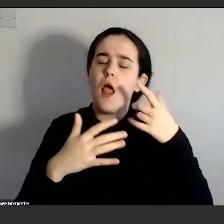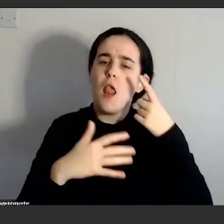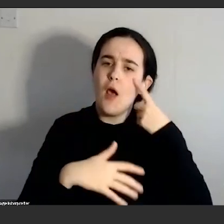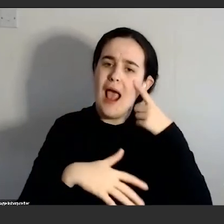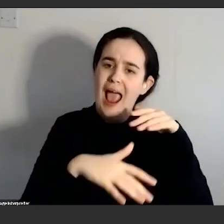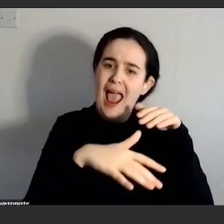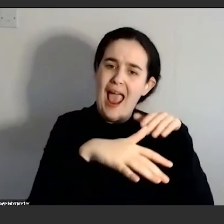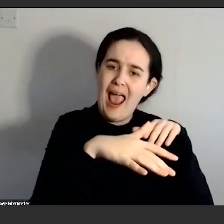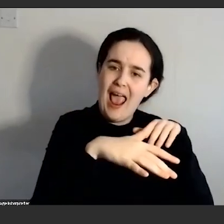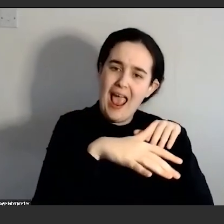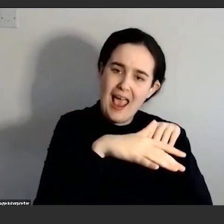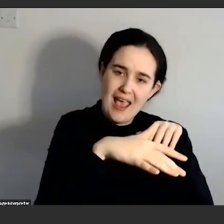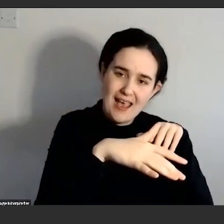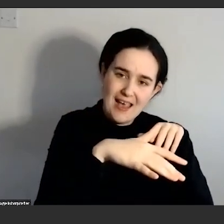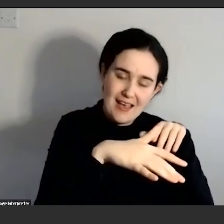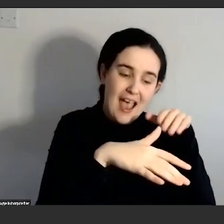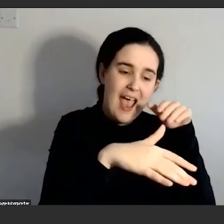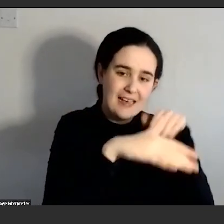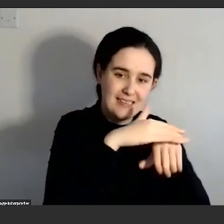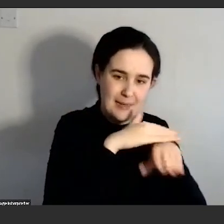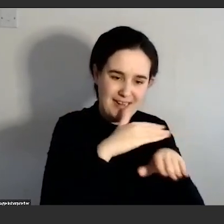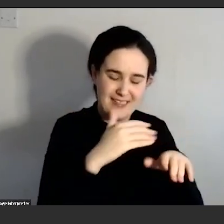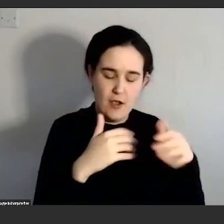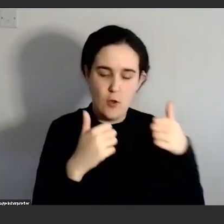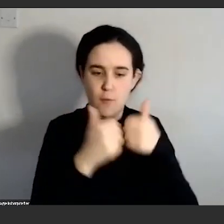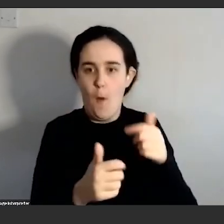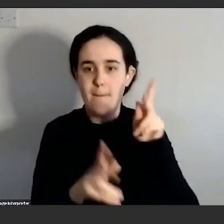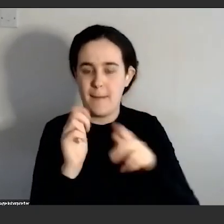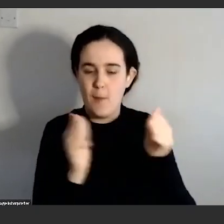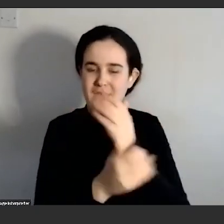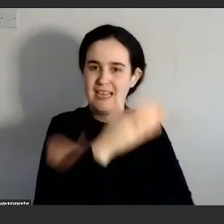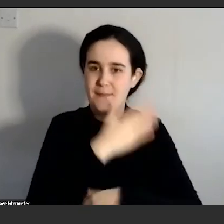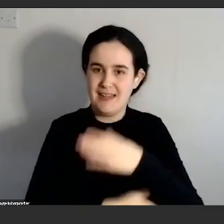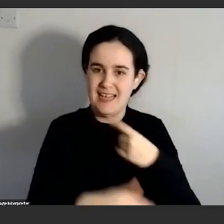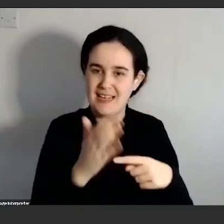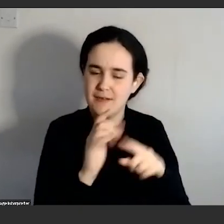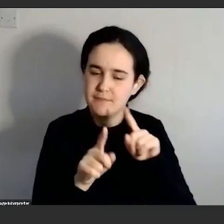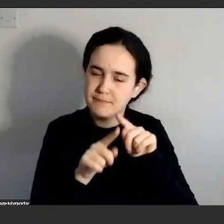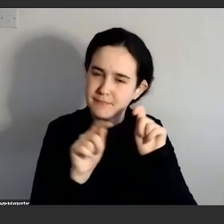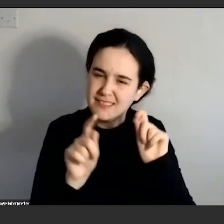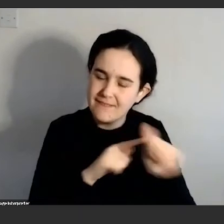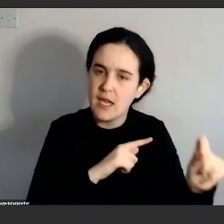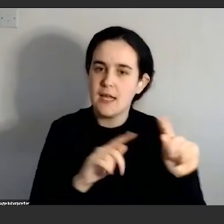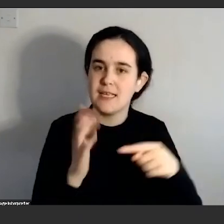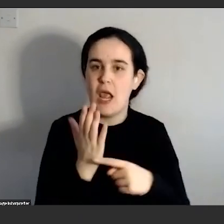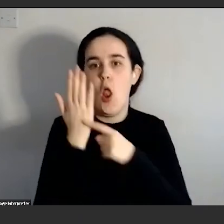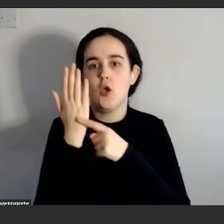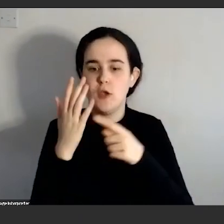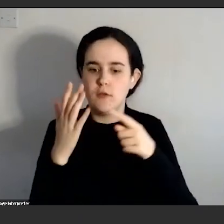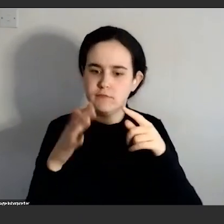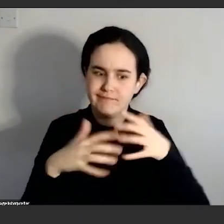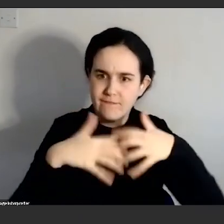And thank you so much. And it's been fascinating listening to the conversation. And good morning, good afternoon from Seattle on the west coast of the